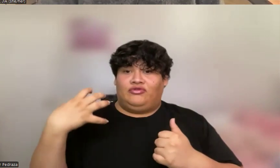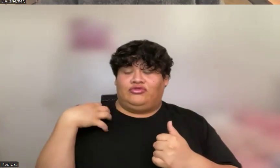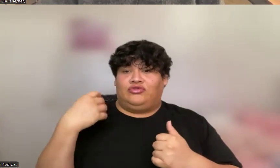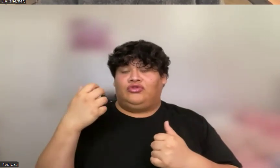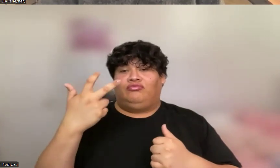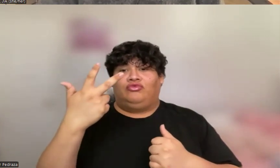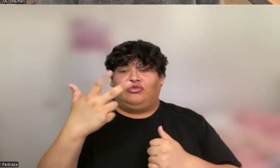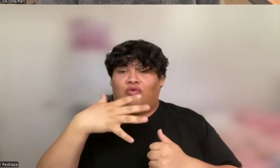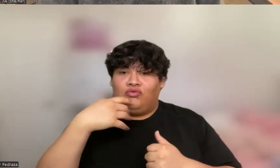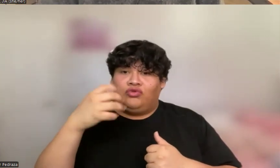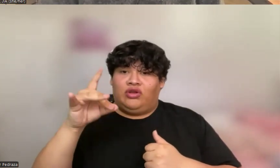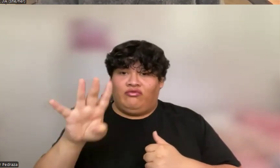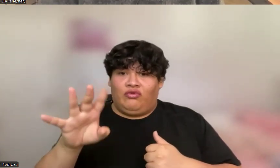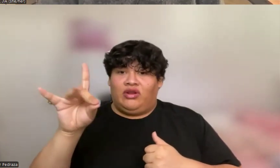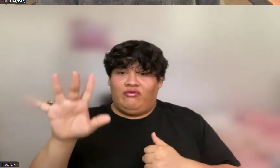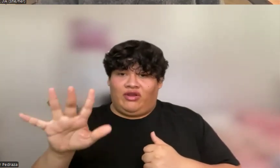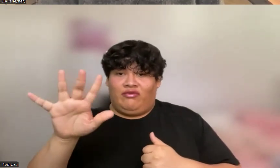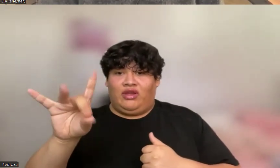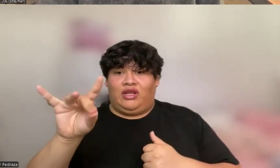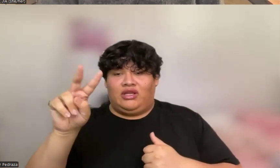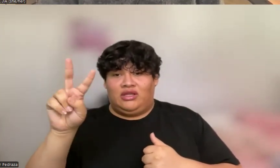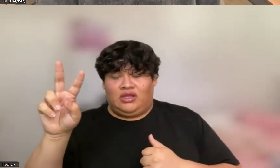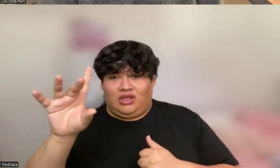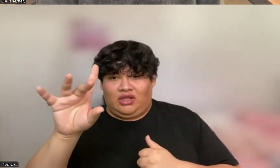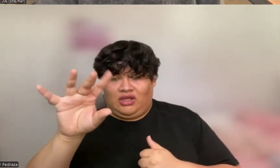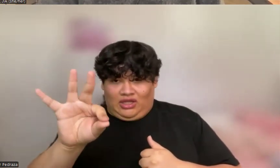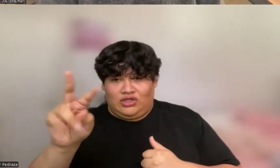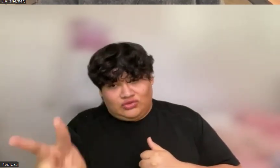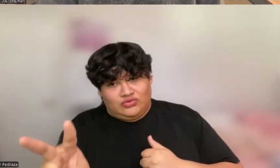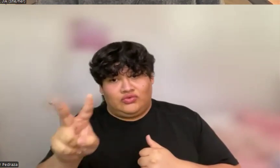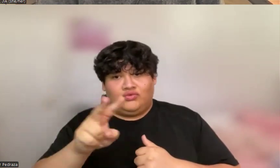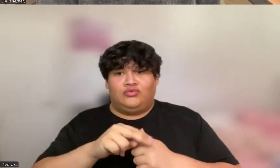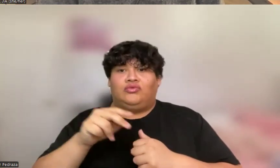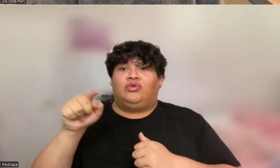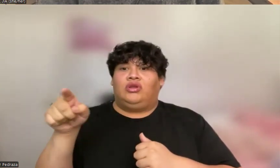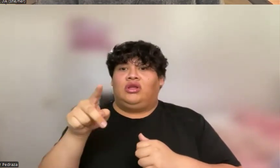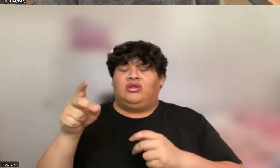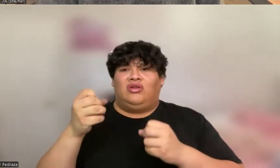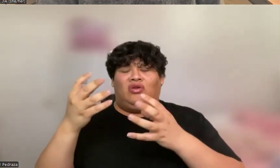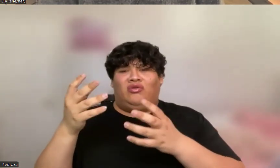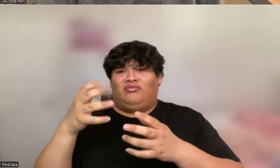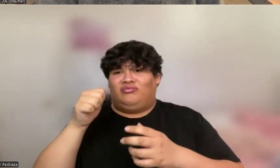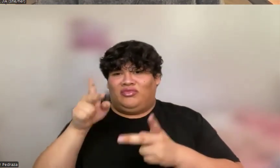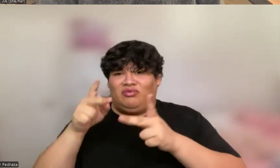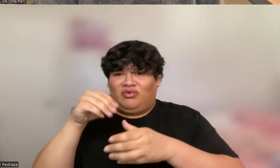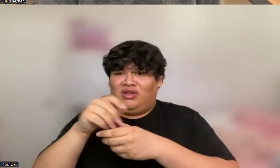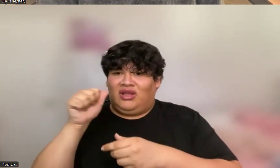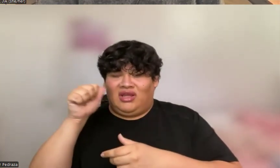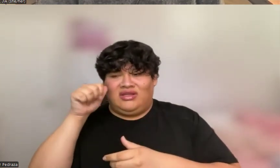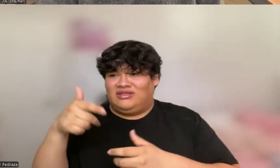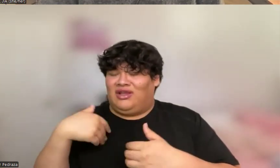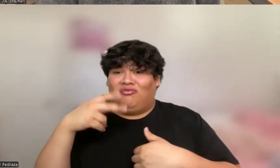adults, 84, 85, and 92. And a lot of people in that age, they have